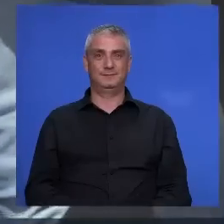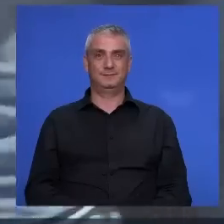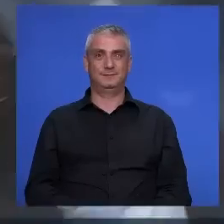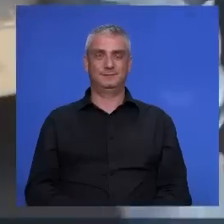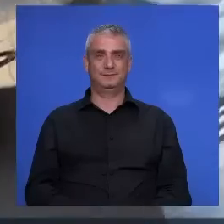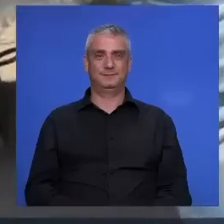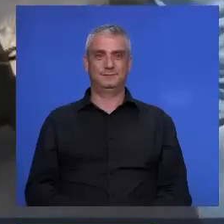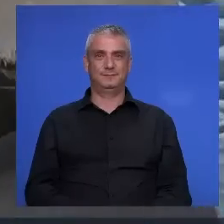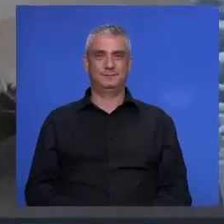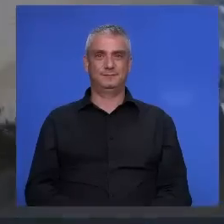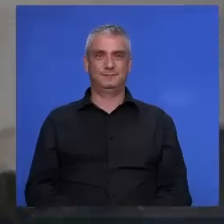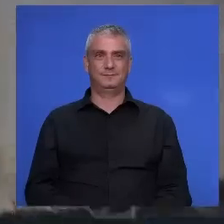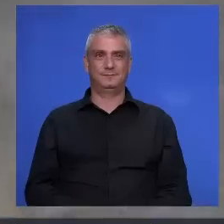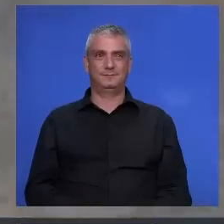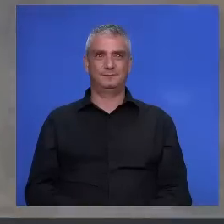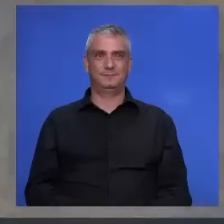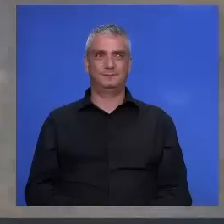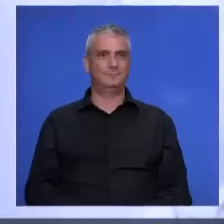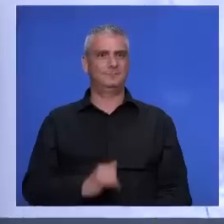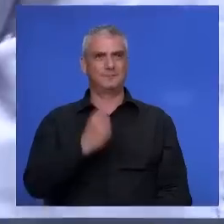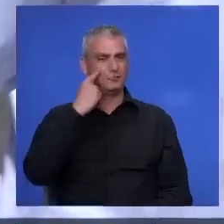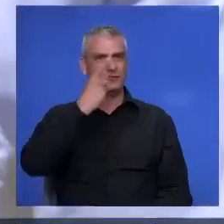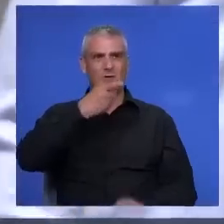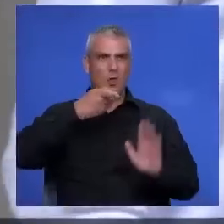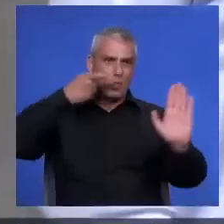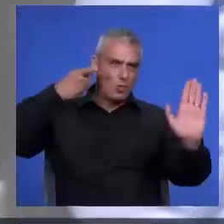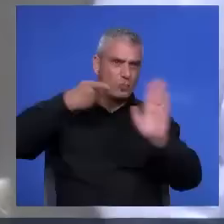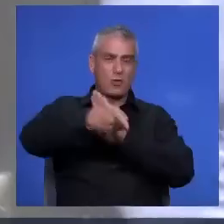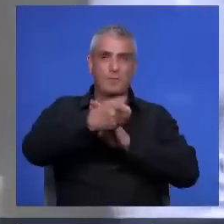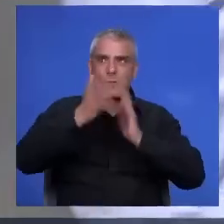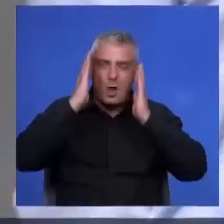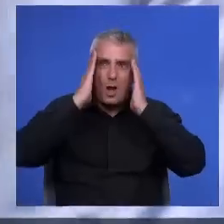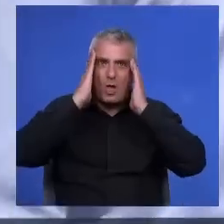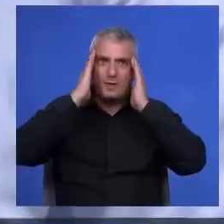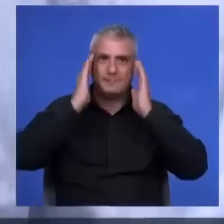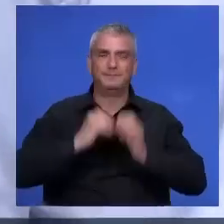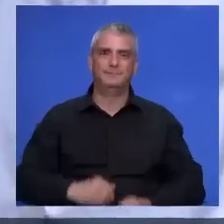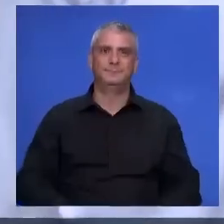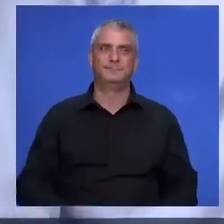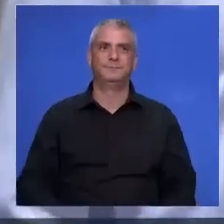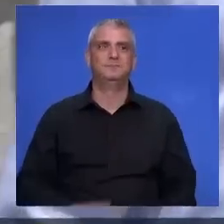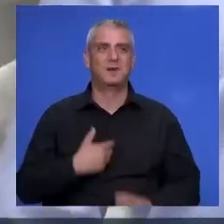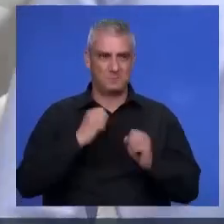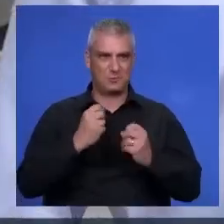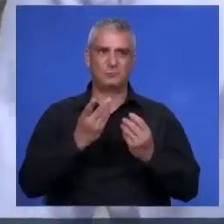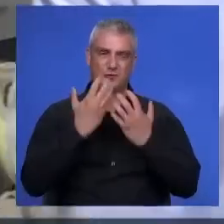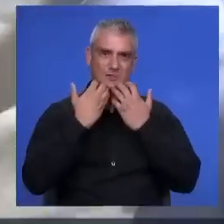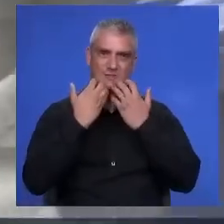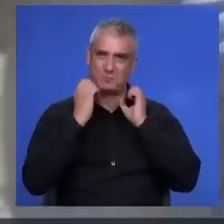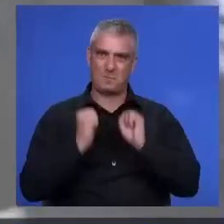What's that? I think that's a torpedo. Oh, wow. Holy shit. God, I bet this could tell some stories.